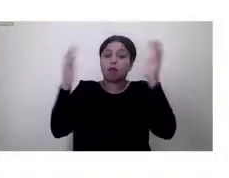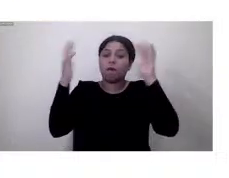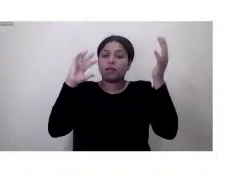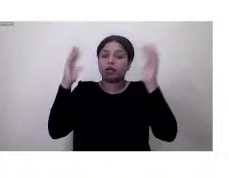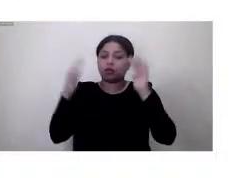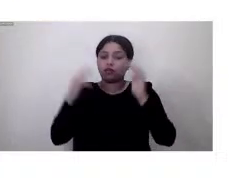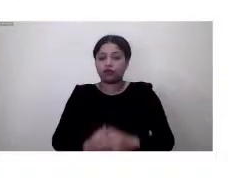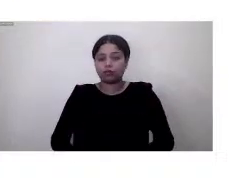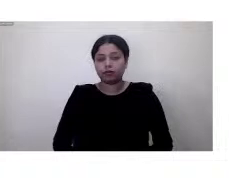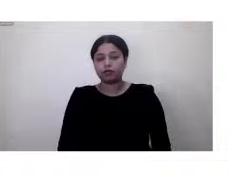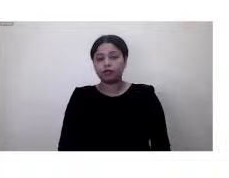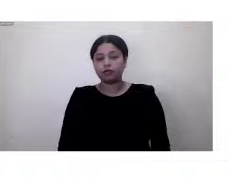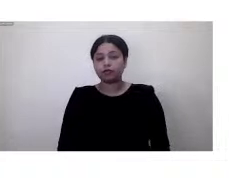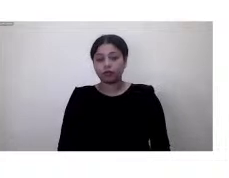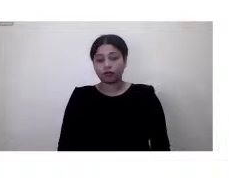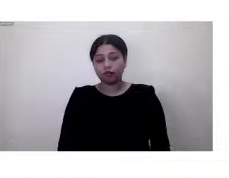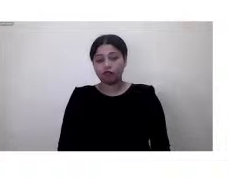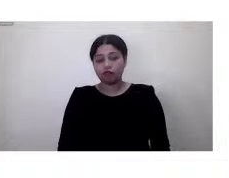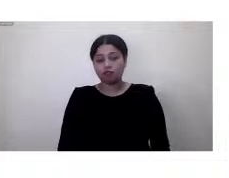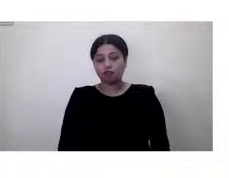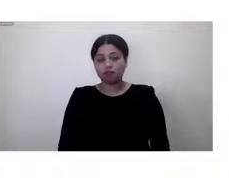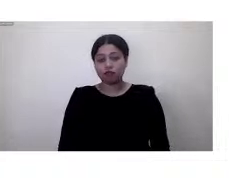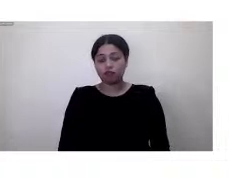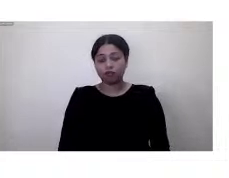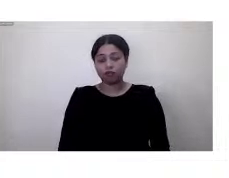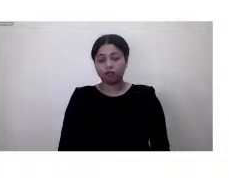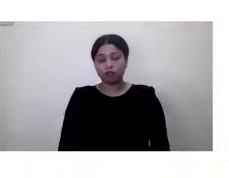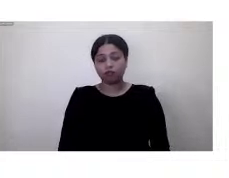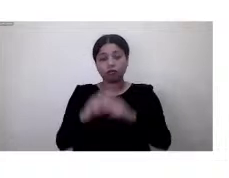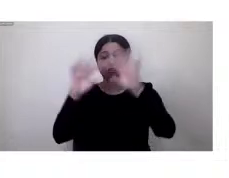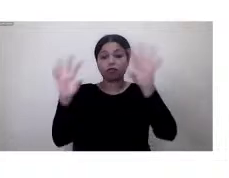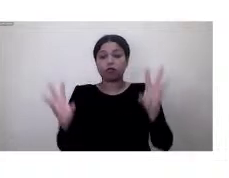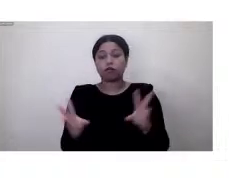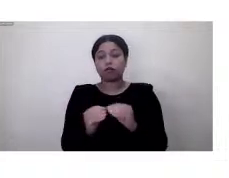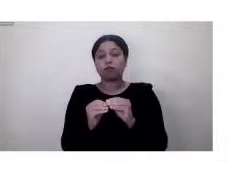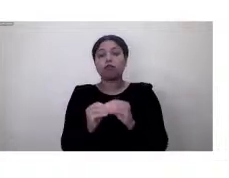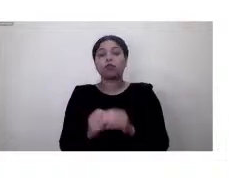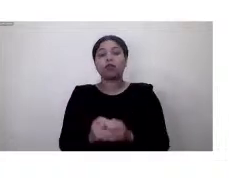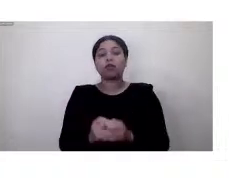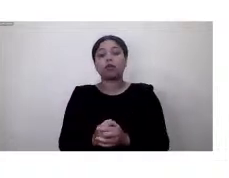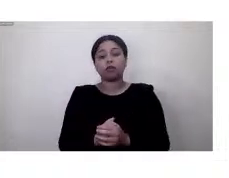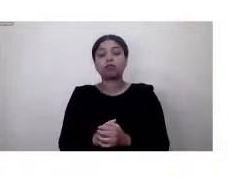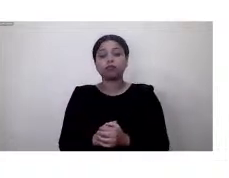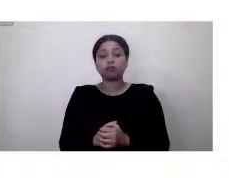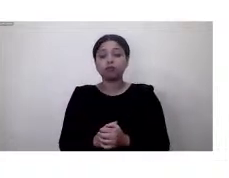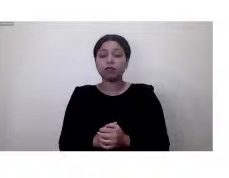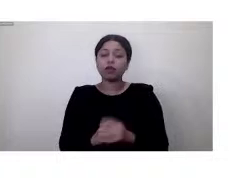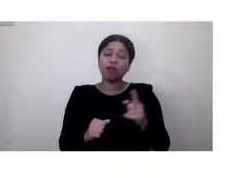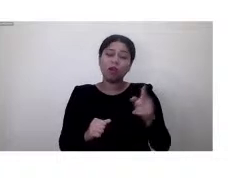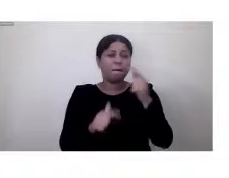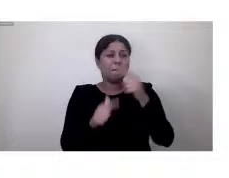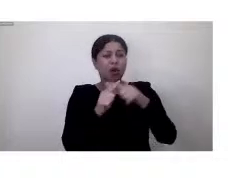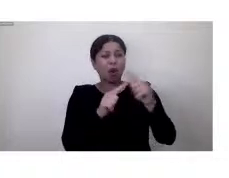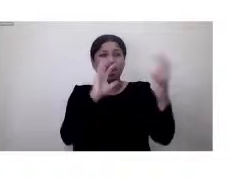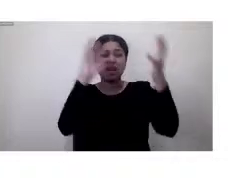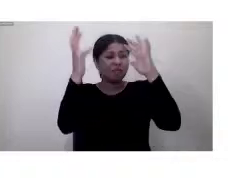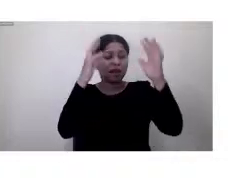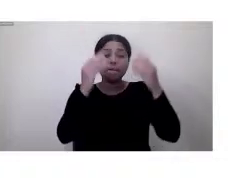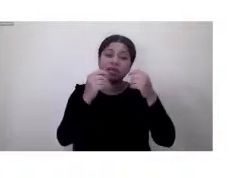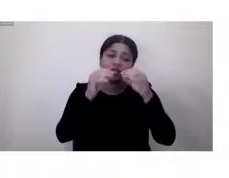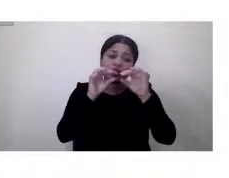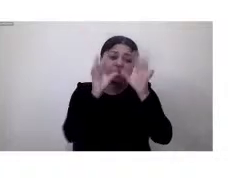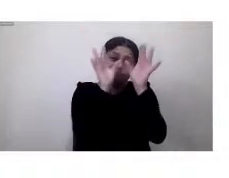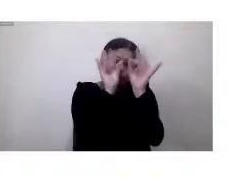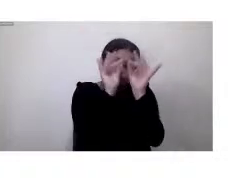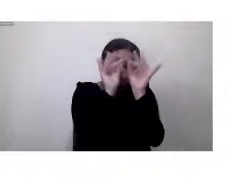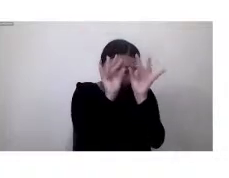Finally, make climate activities easier to understand and more appealing by making them more fun. Many